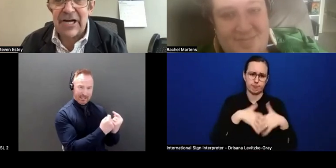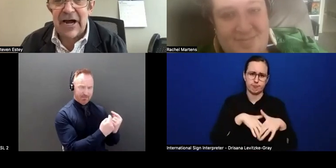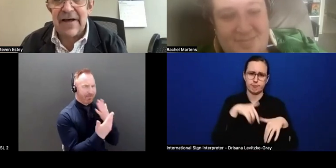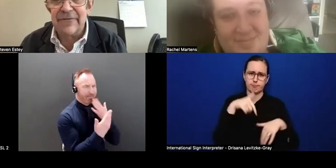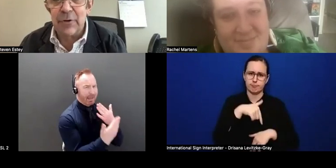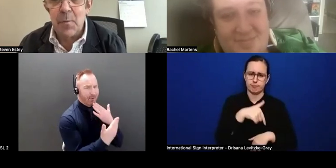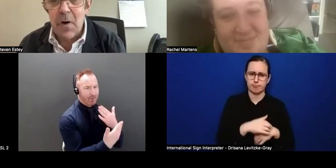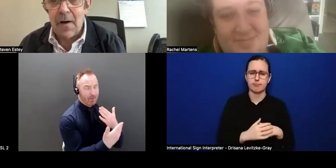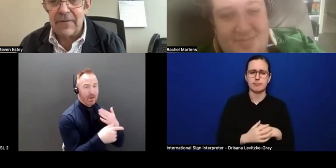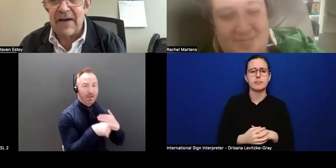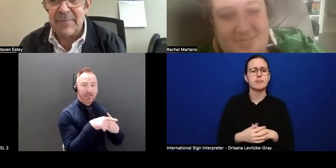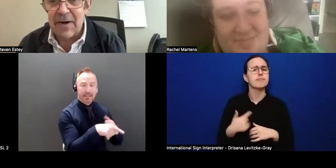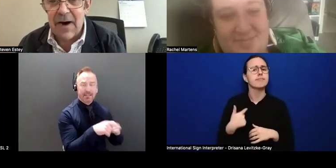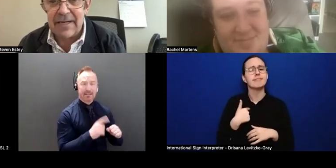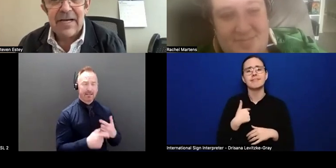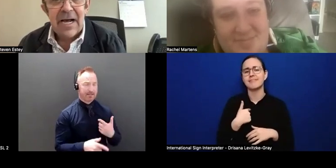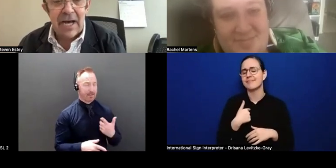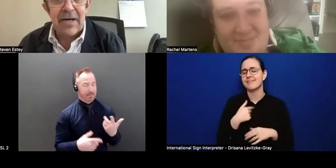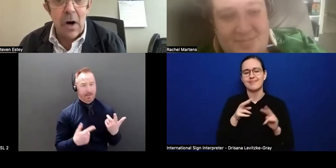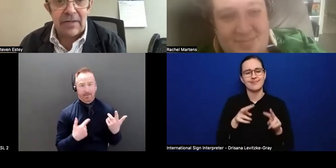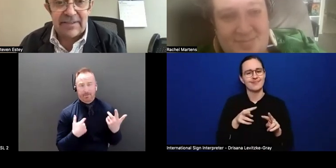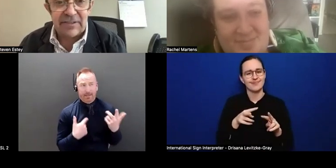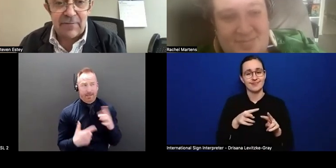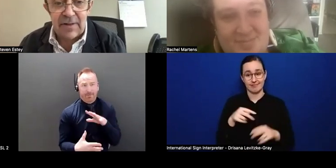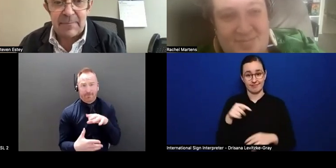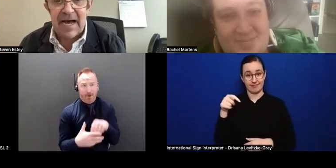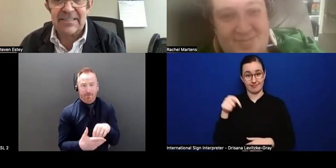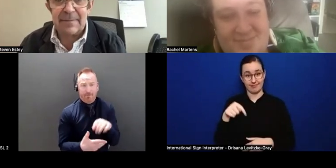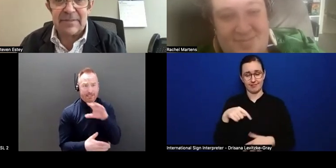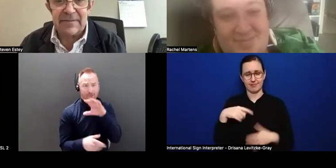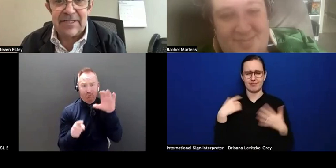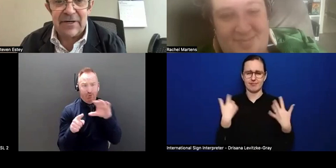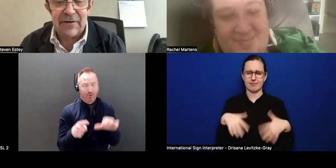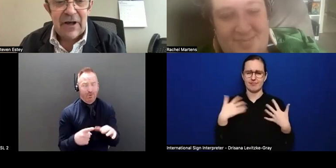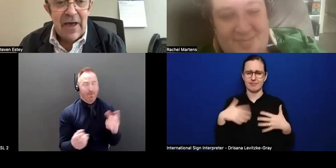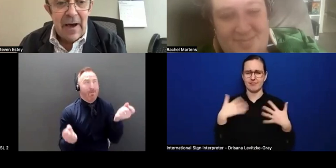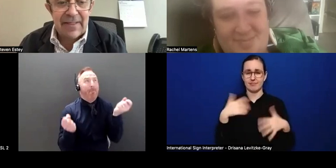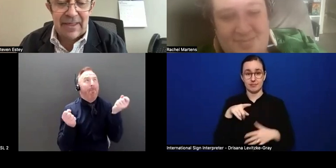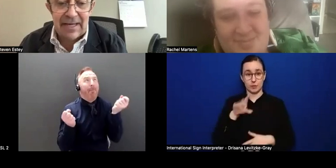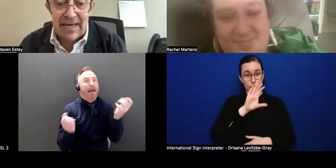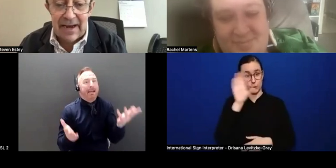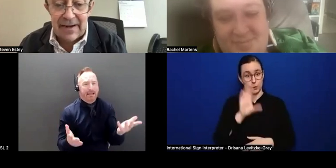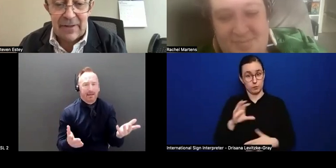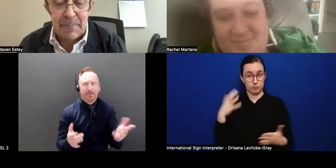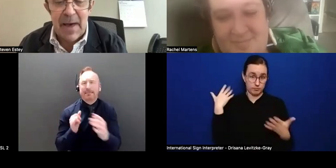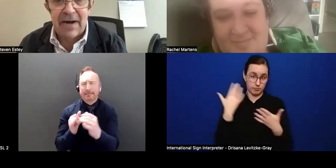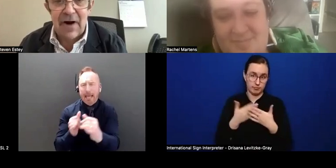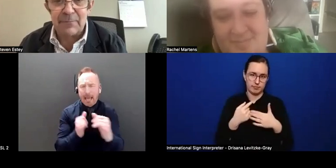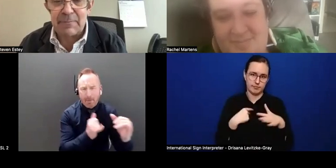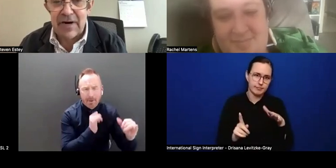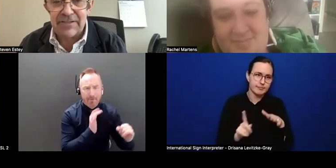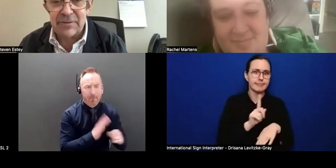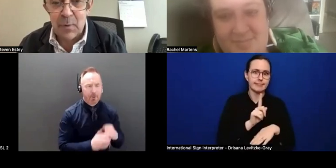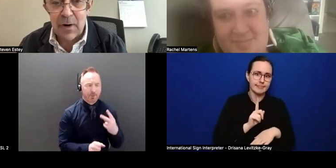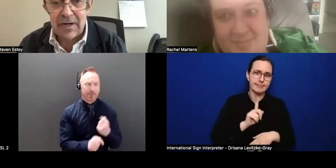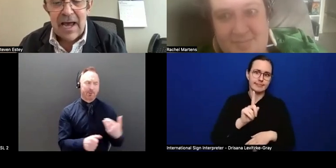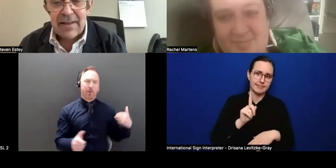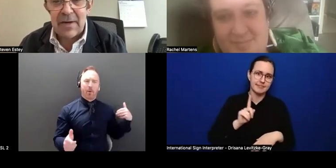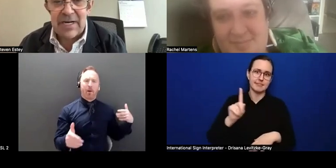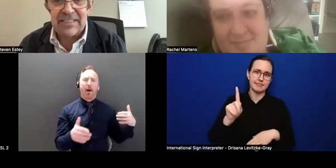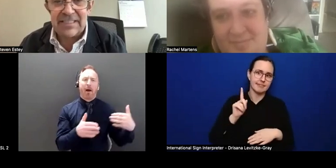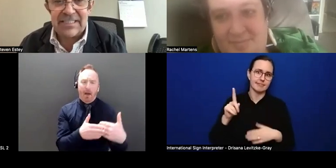such Zoom calls I've been on, like all of us, over the past couple of years. The background preparation